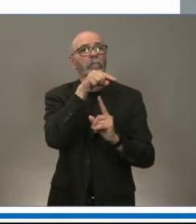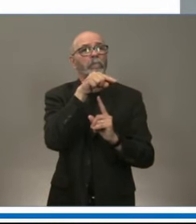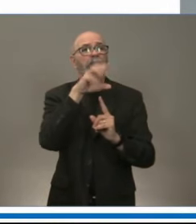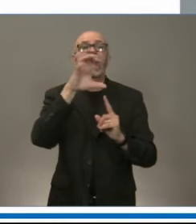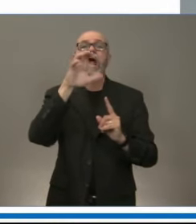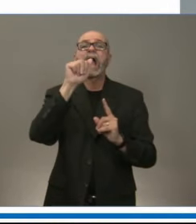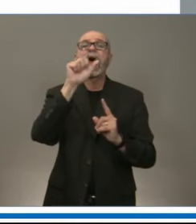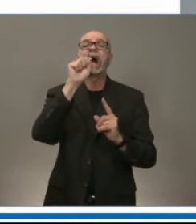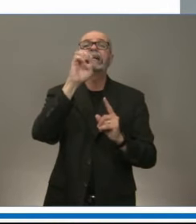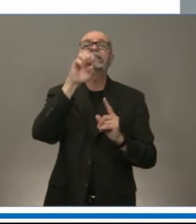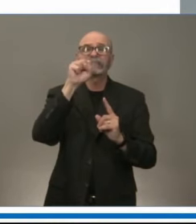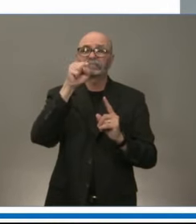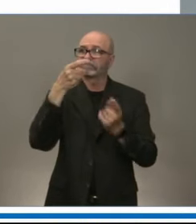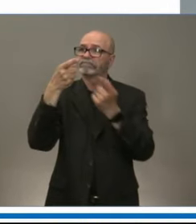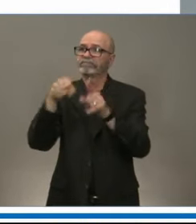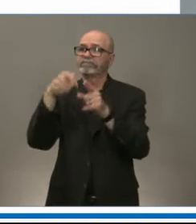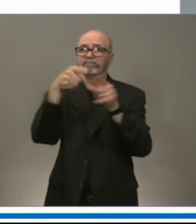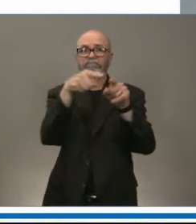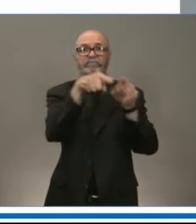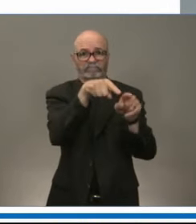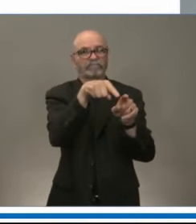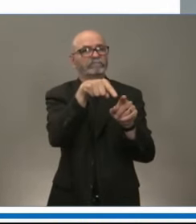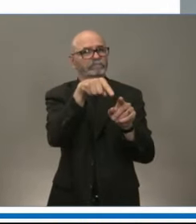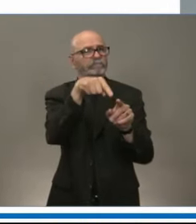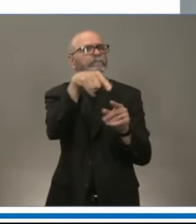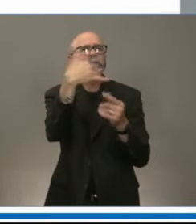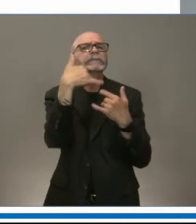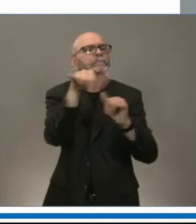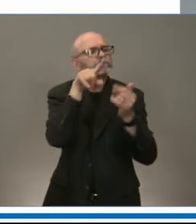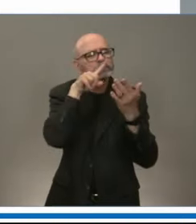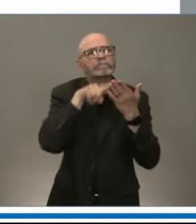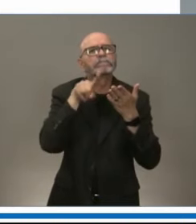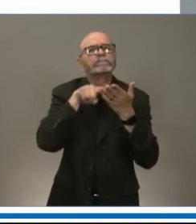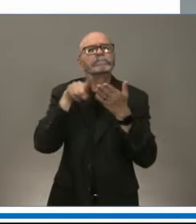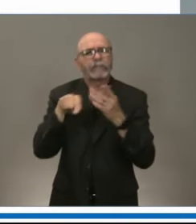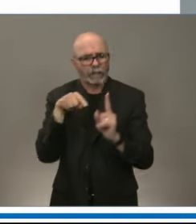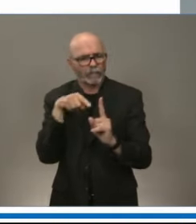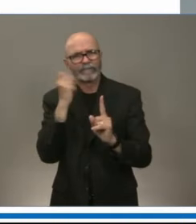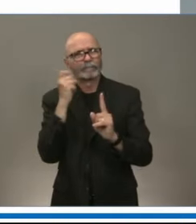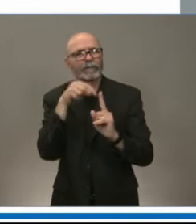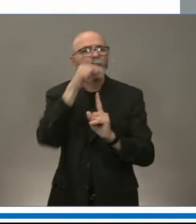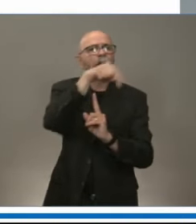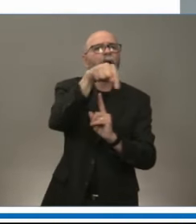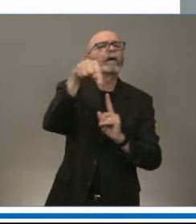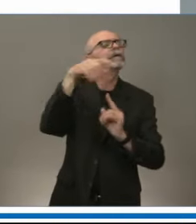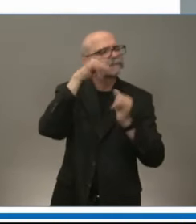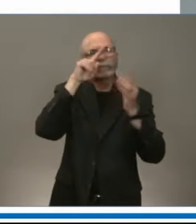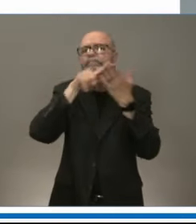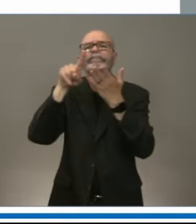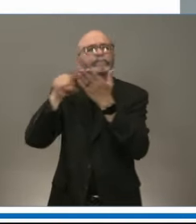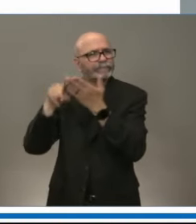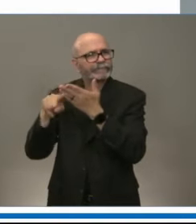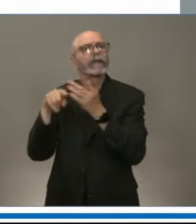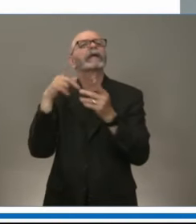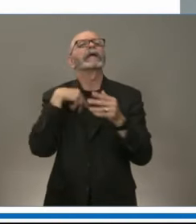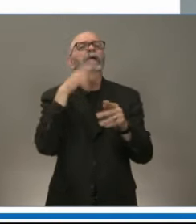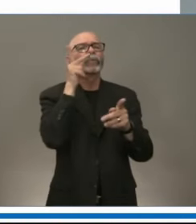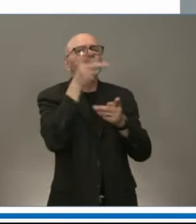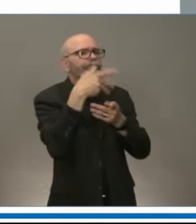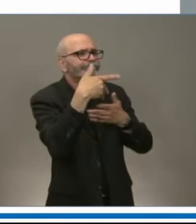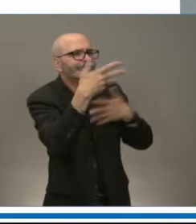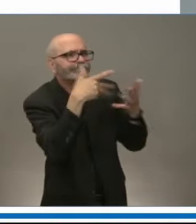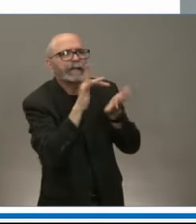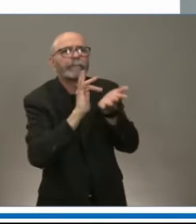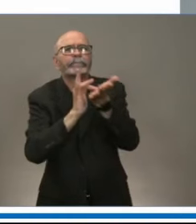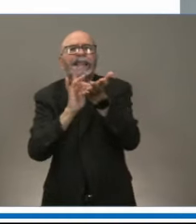still under investigation. But as I discuss these cases with the regional medical officers of health, there are becoming more